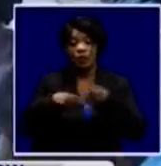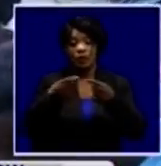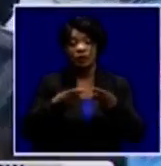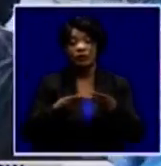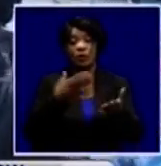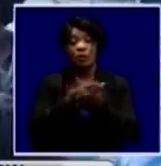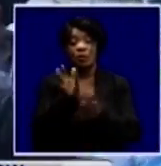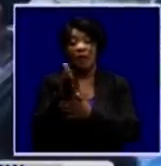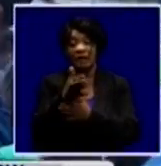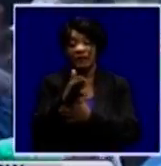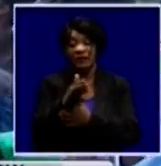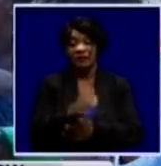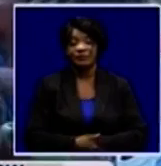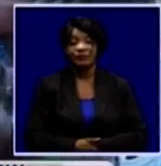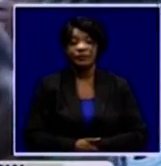traders.